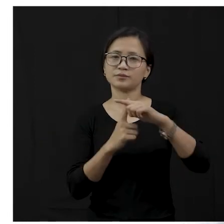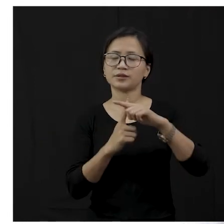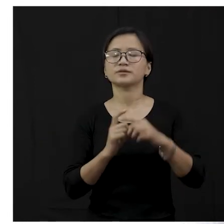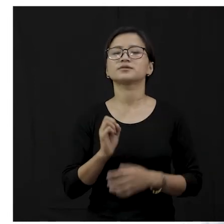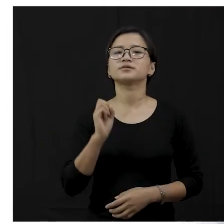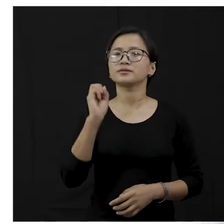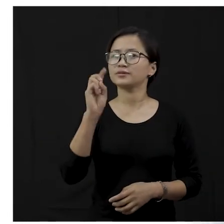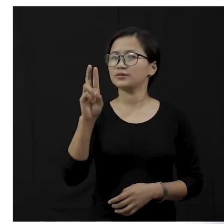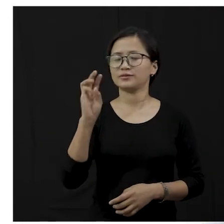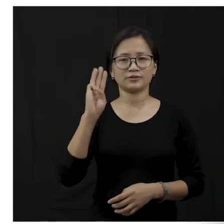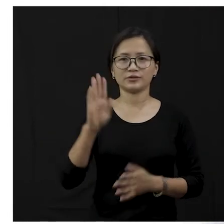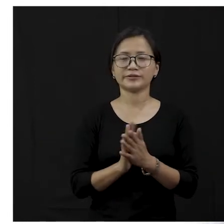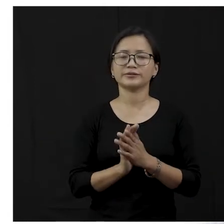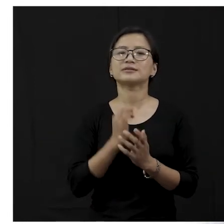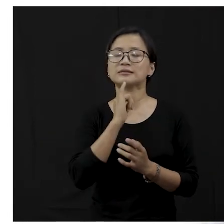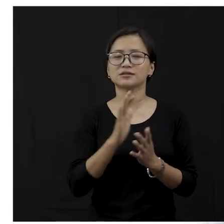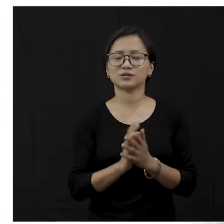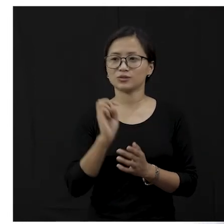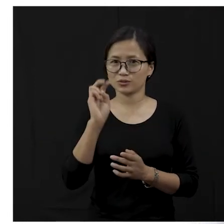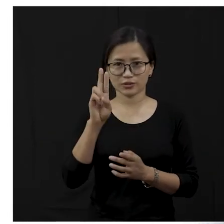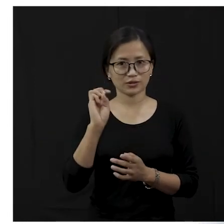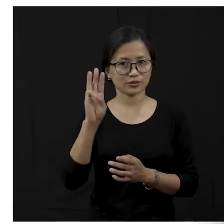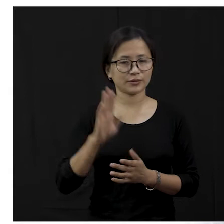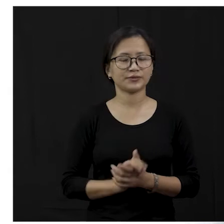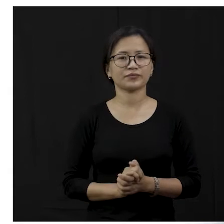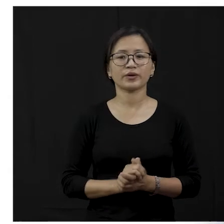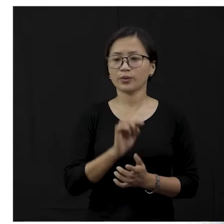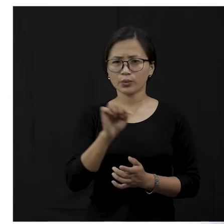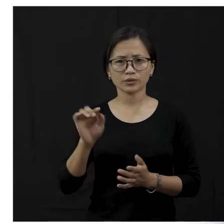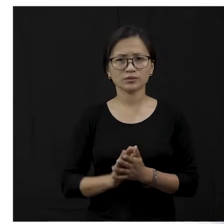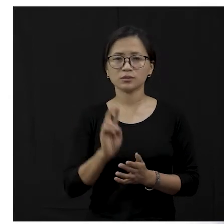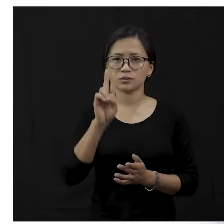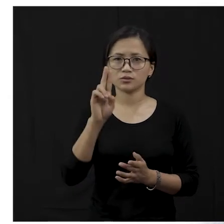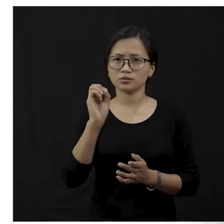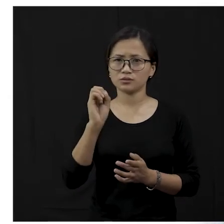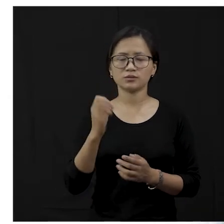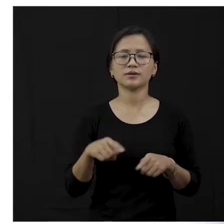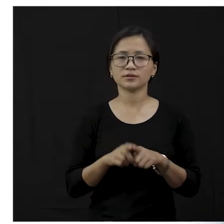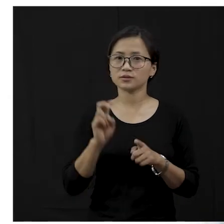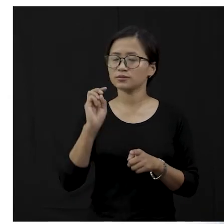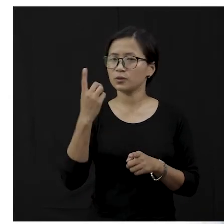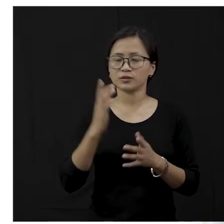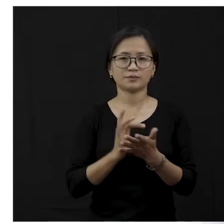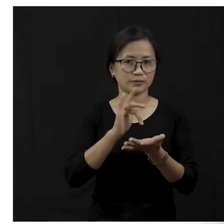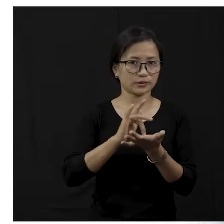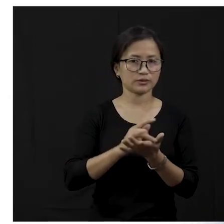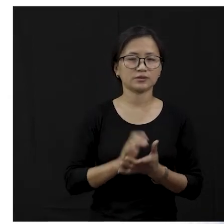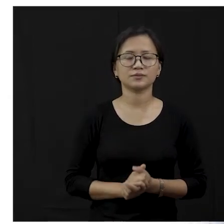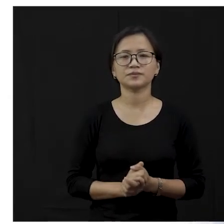is 23. So you have to add 23, which is in 2 in tens place and 3 in ones